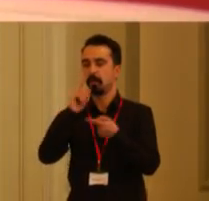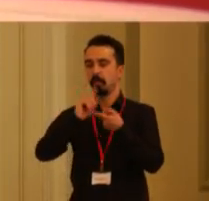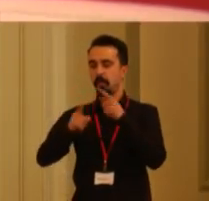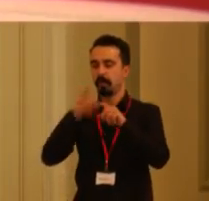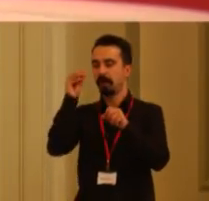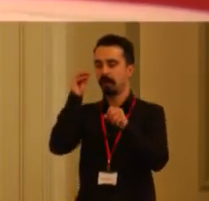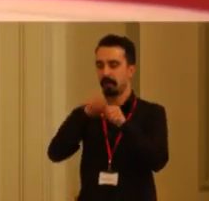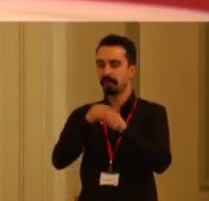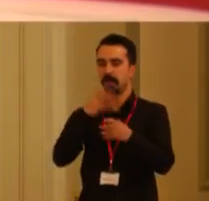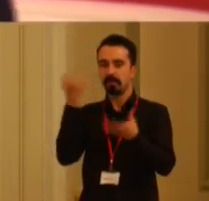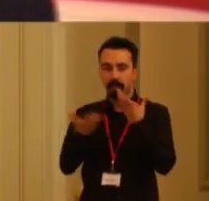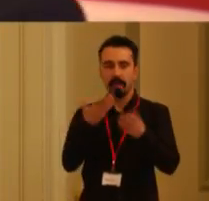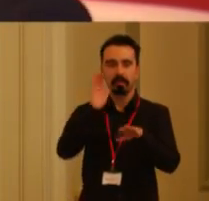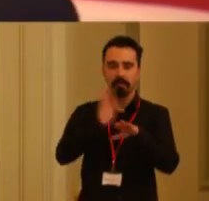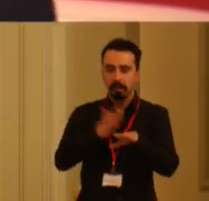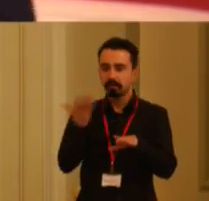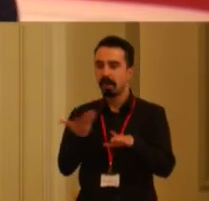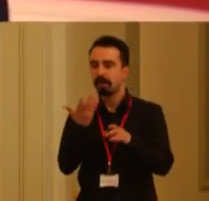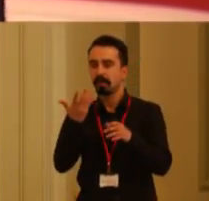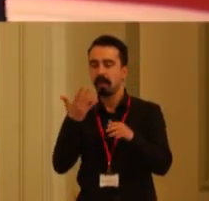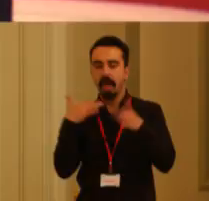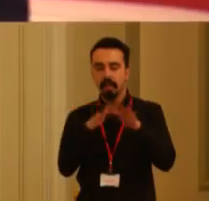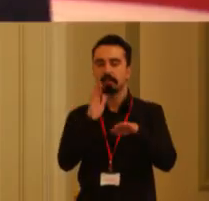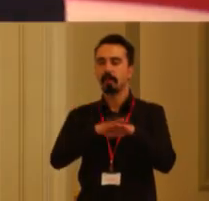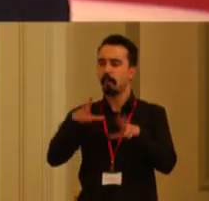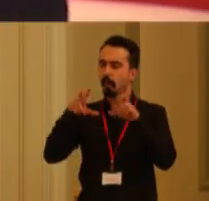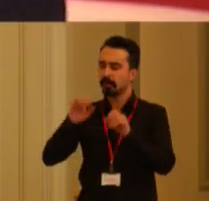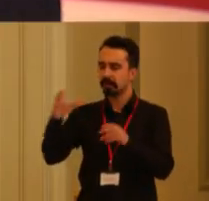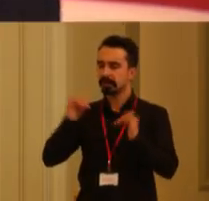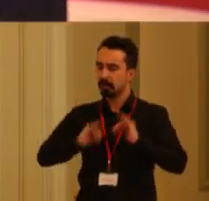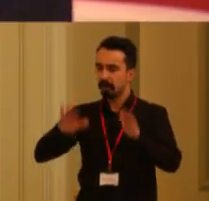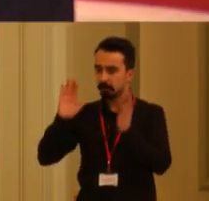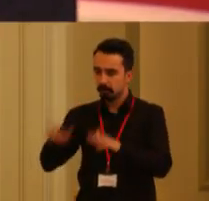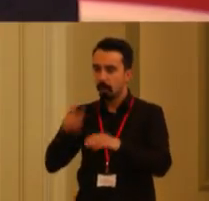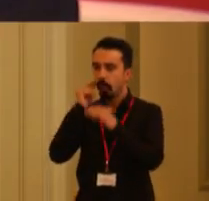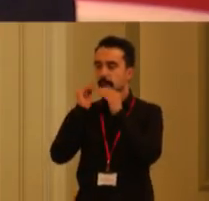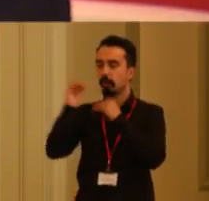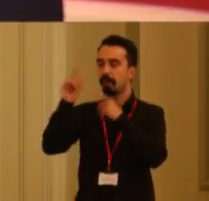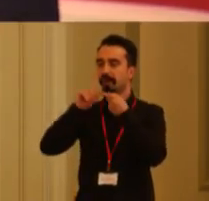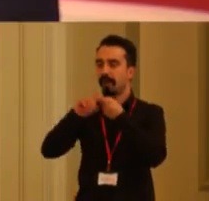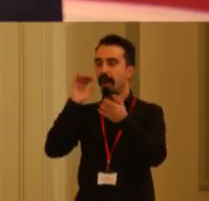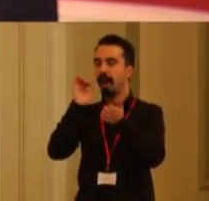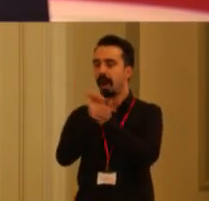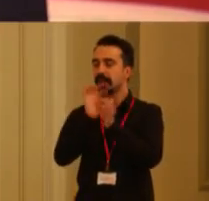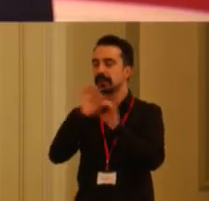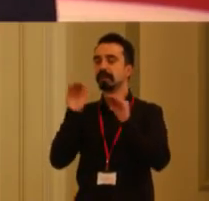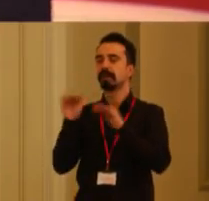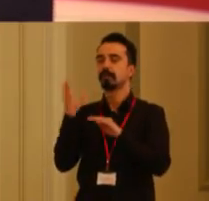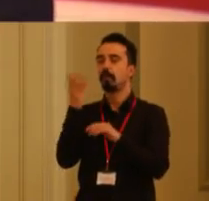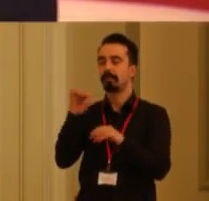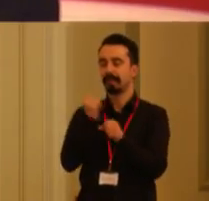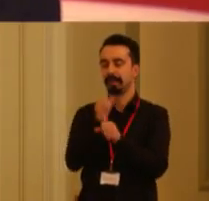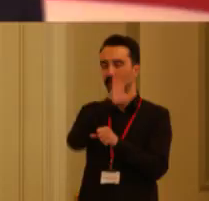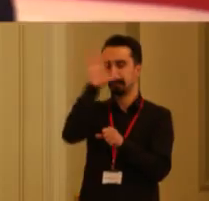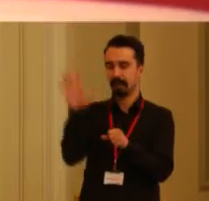got together on social activism, they would blame you. And they'd say, hush, never ever